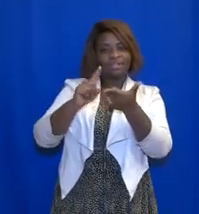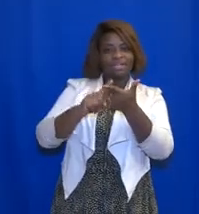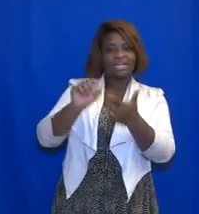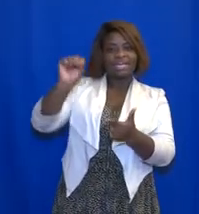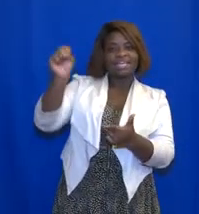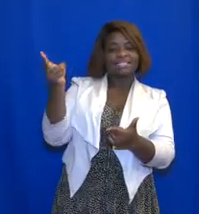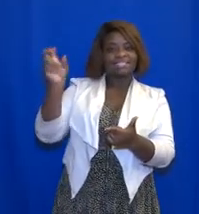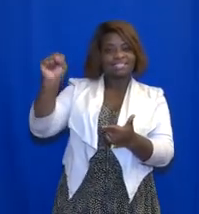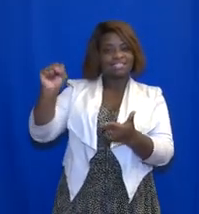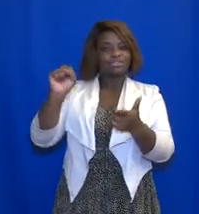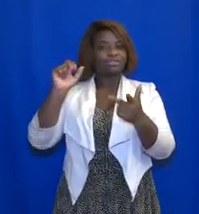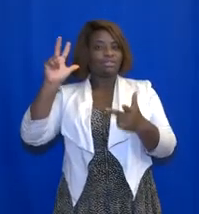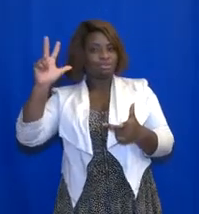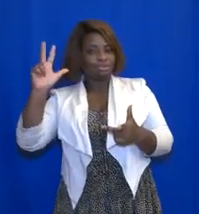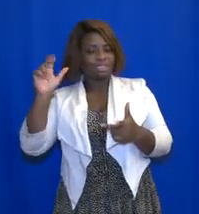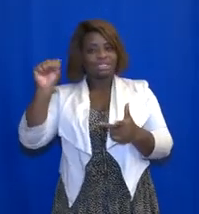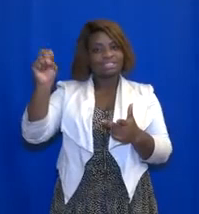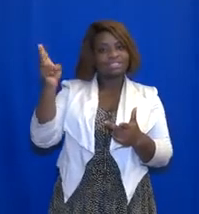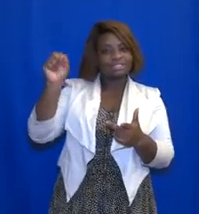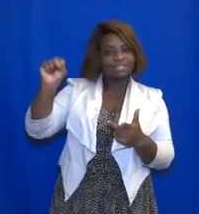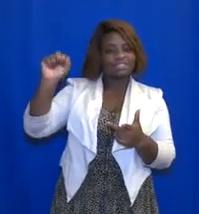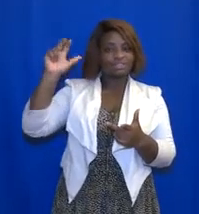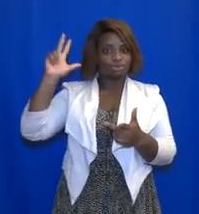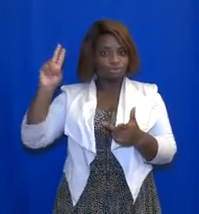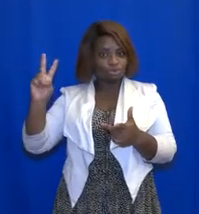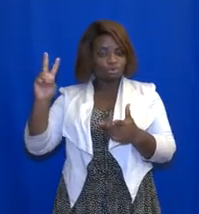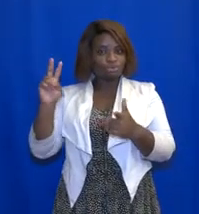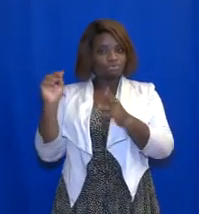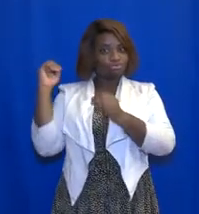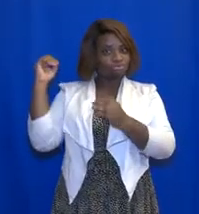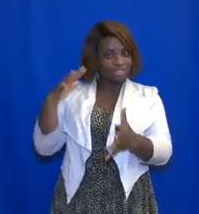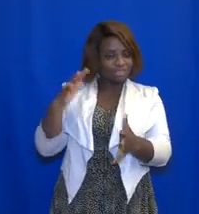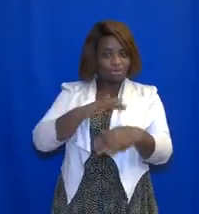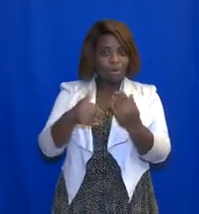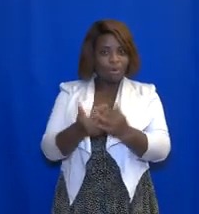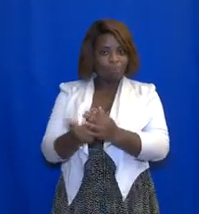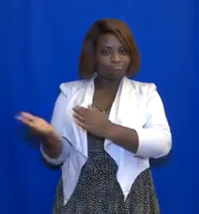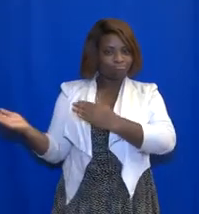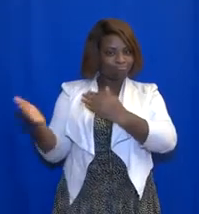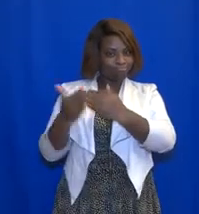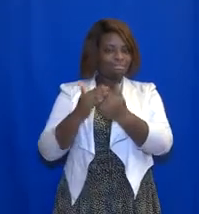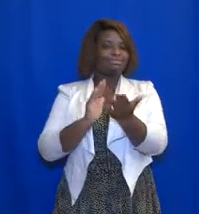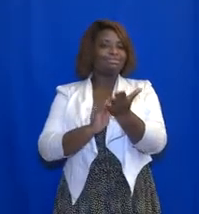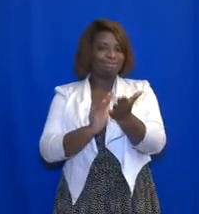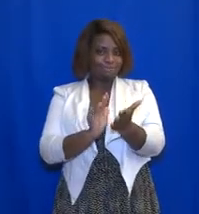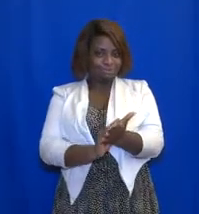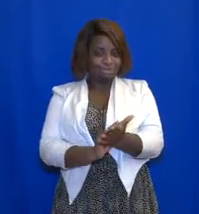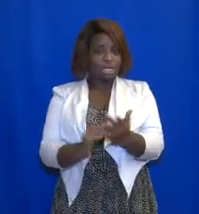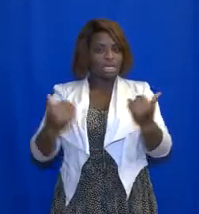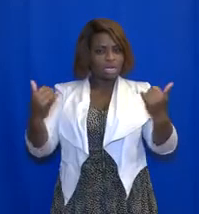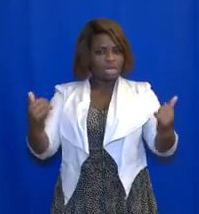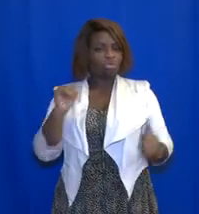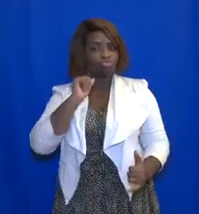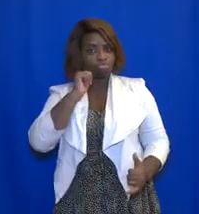SHS-3 and SHS-2 GO-TRAC students have all returned to school. From